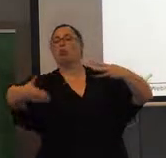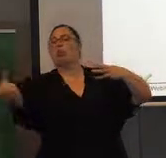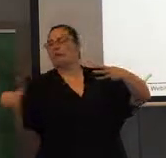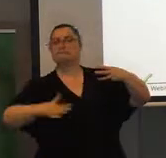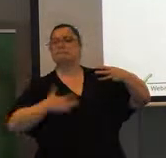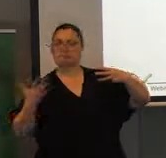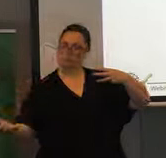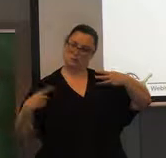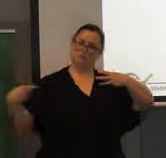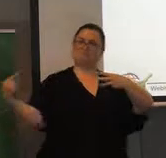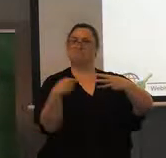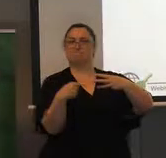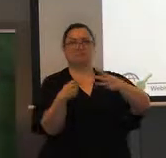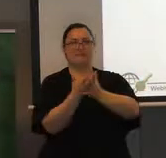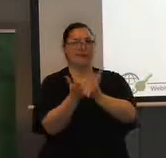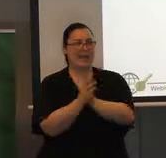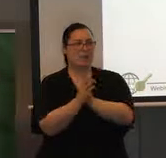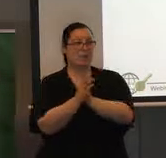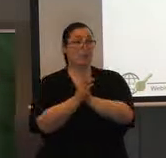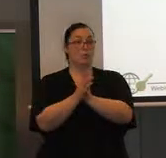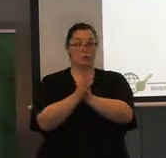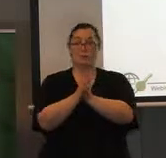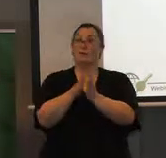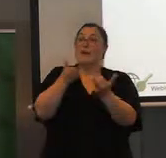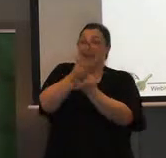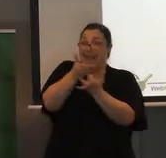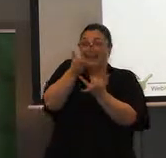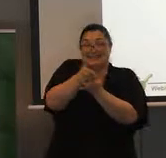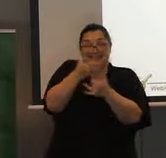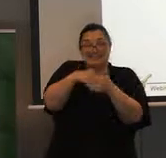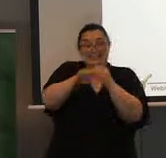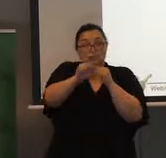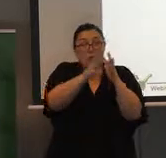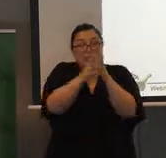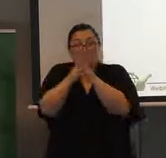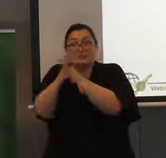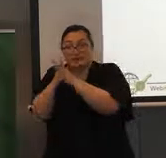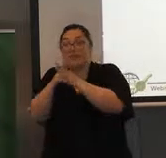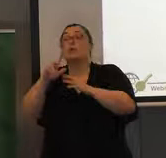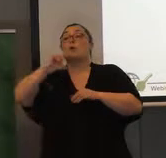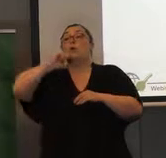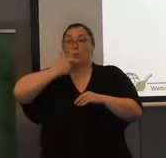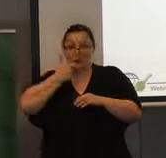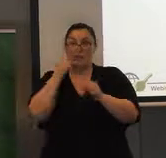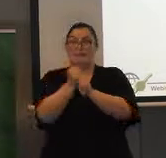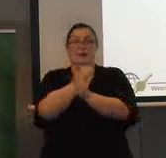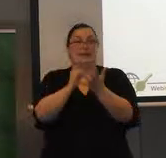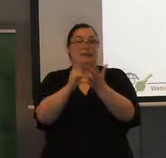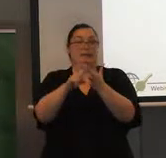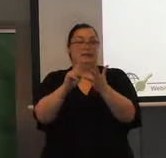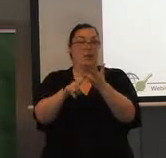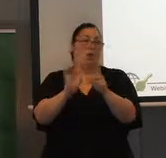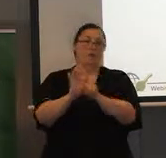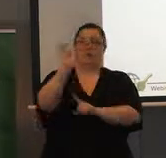can I do that? Incorporating accessibility principles into your design will boost your search engine